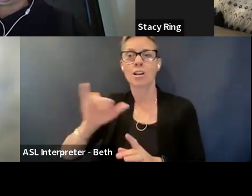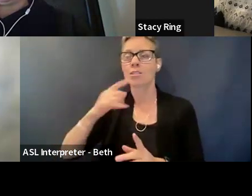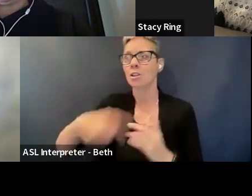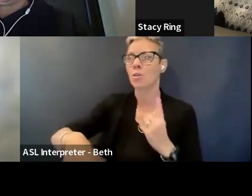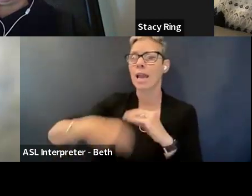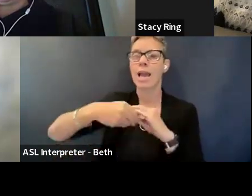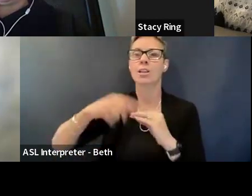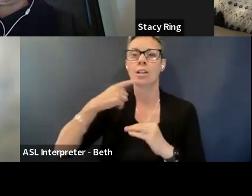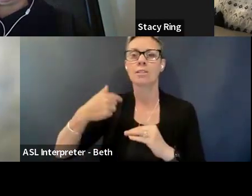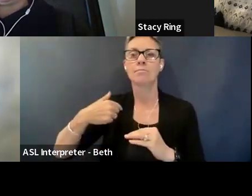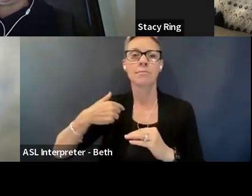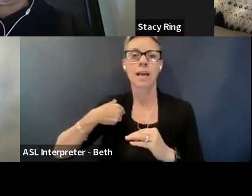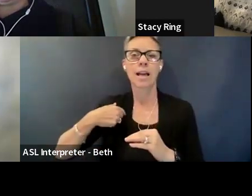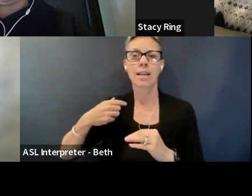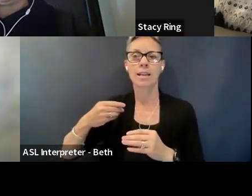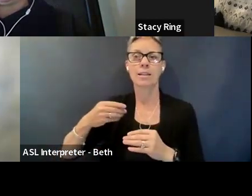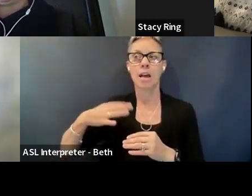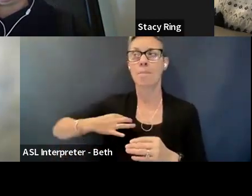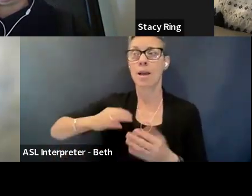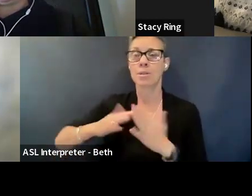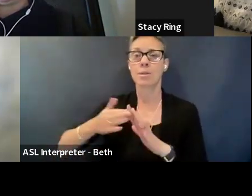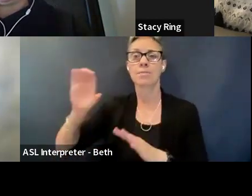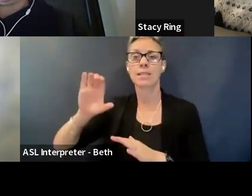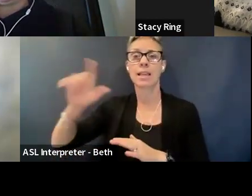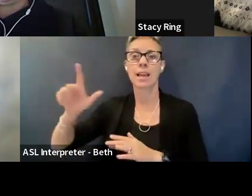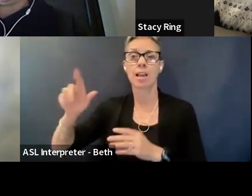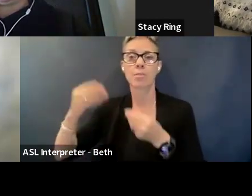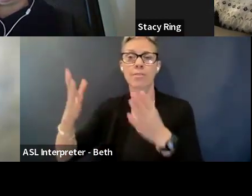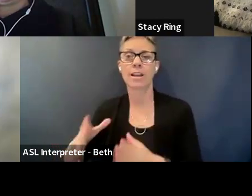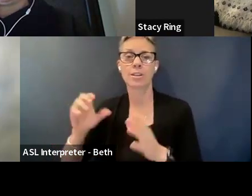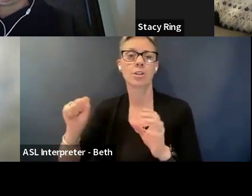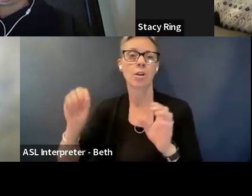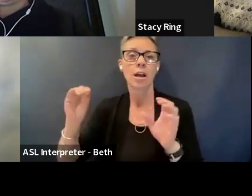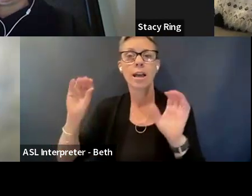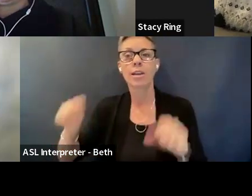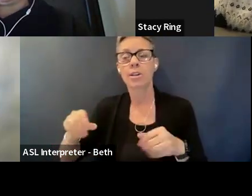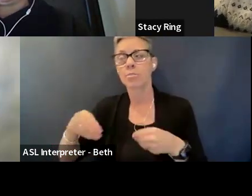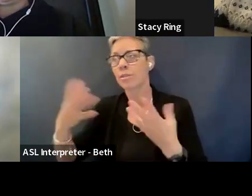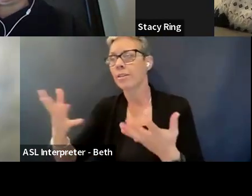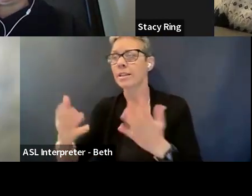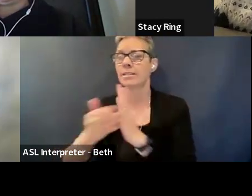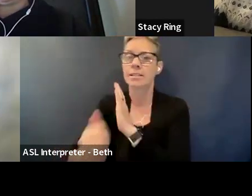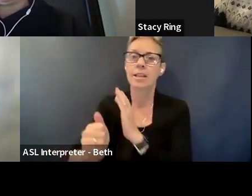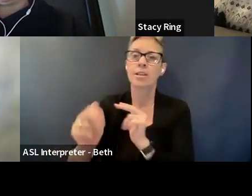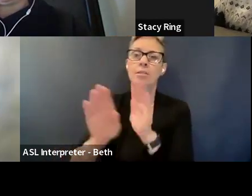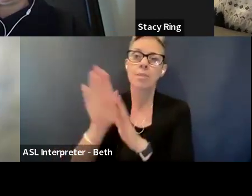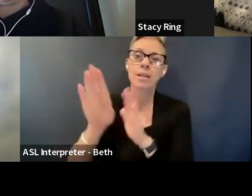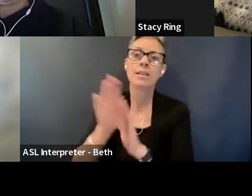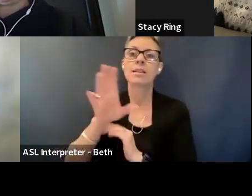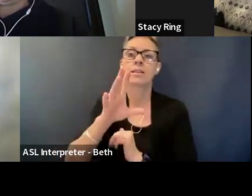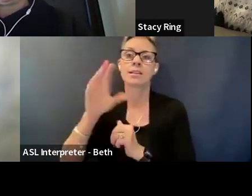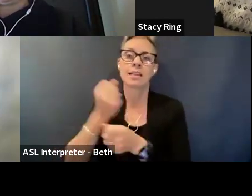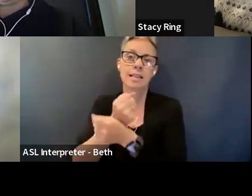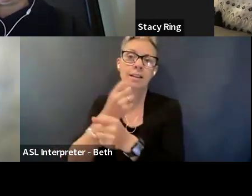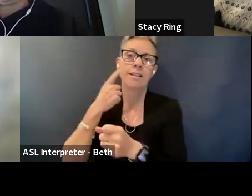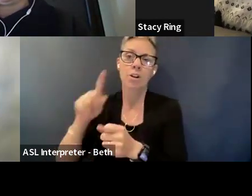be his SCL provider so that I could provide meaningful and consistent skill building, safety, and self-care regimens that